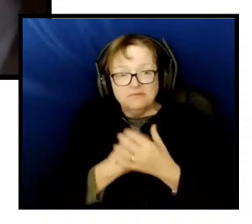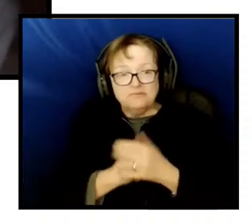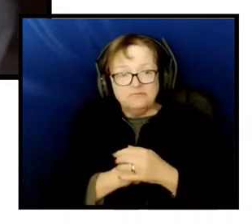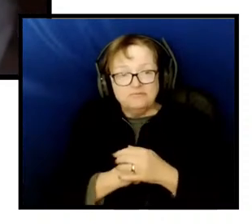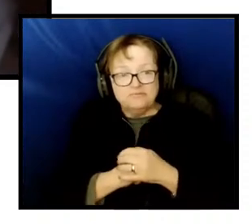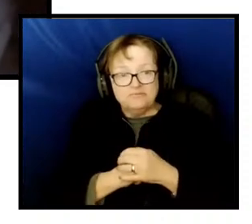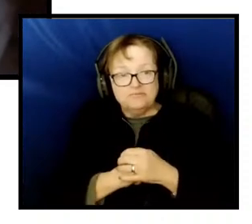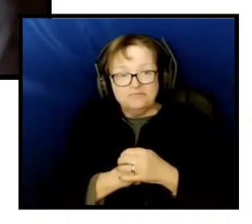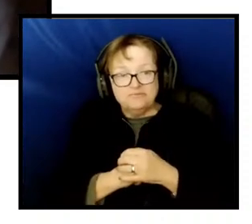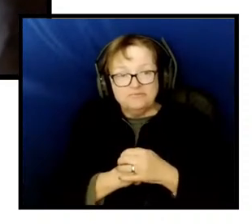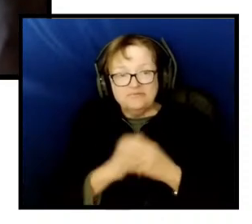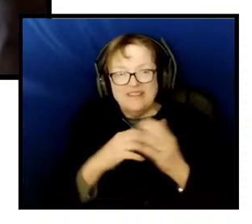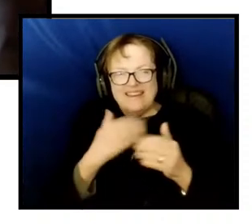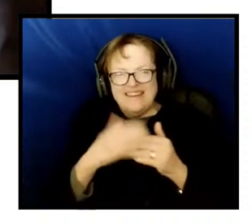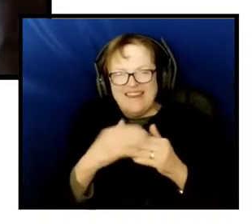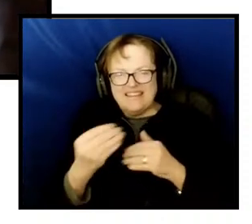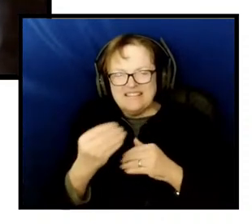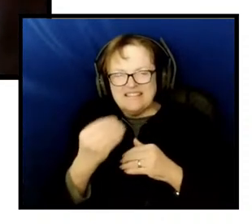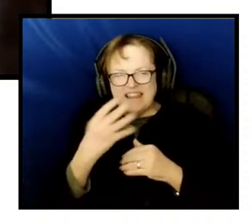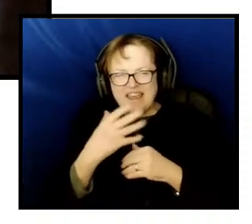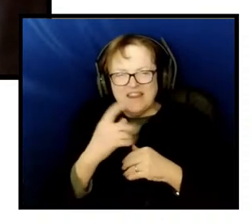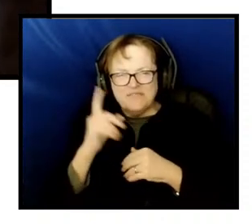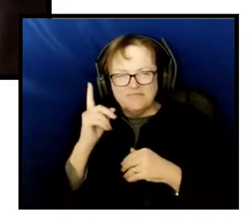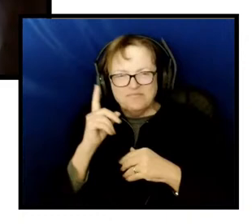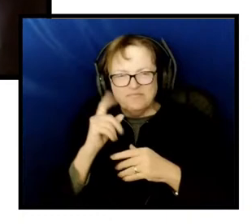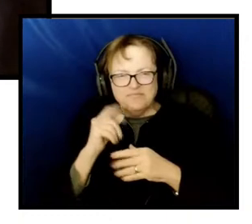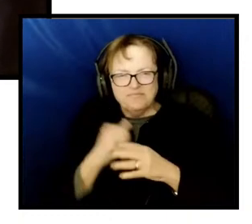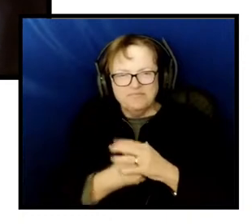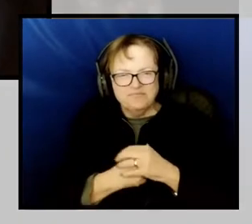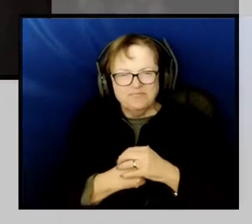Thank you. We can go to the next slide.